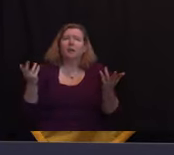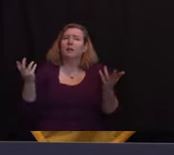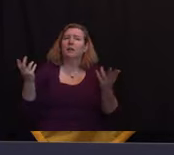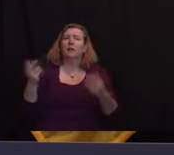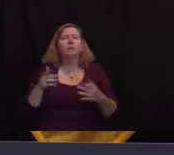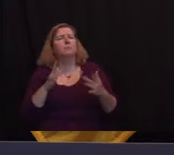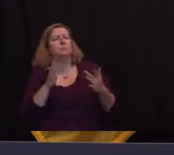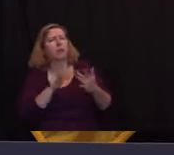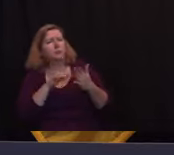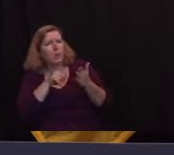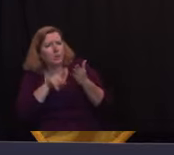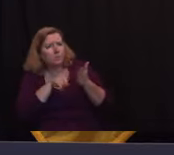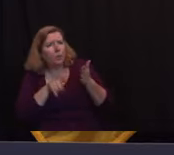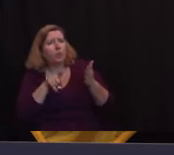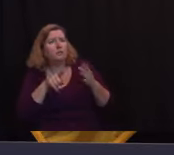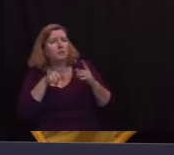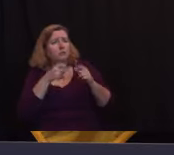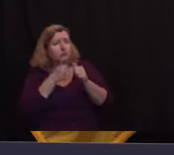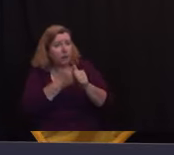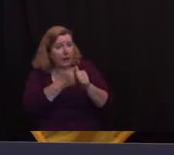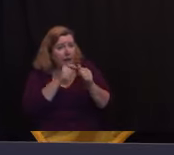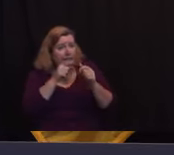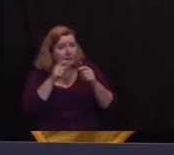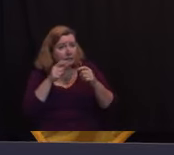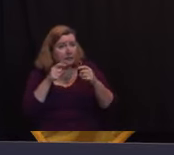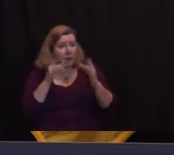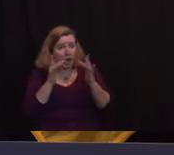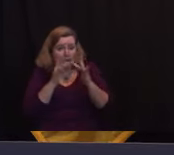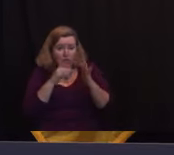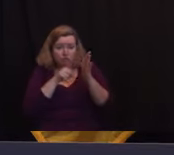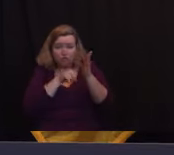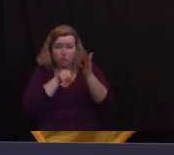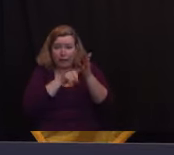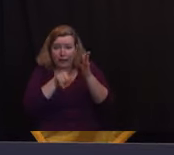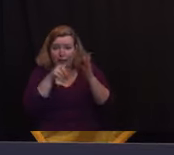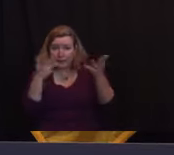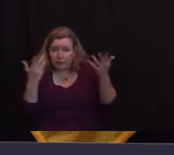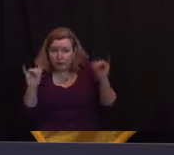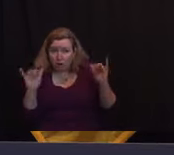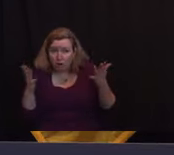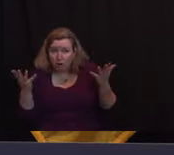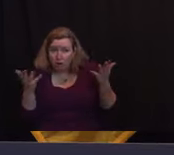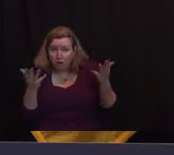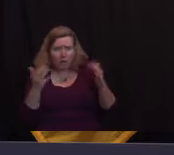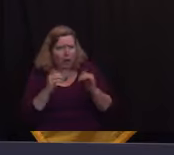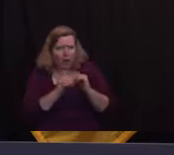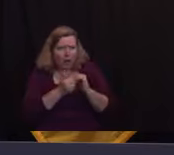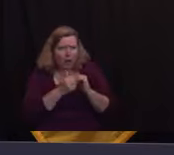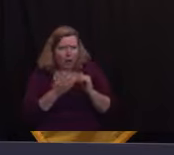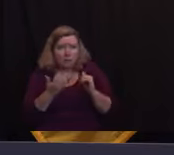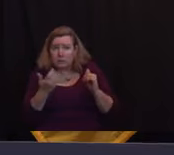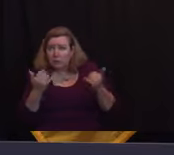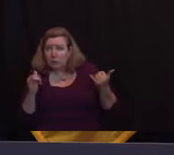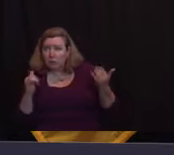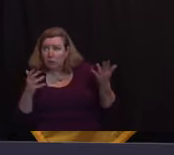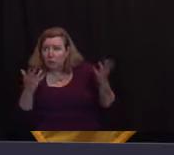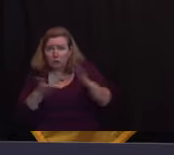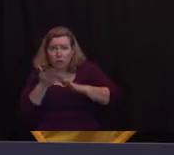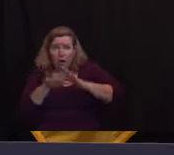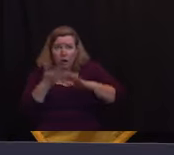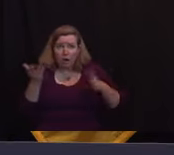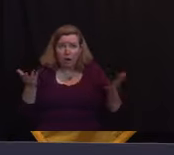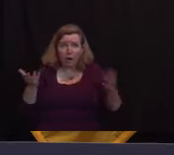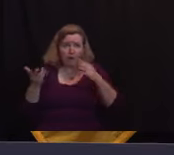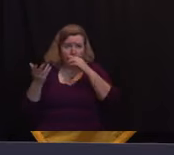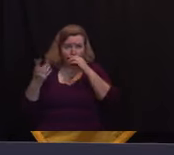is it still taking place? Is anybody doing this? How are they doing it? What are these folks working on now? I